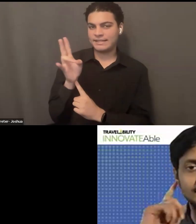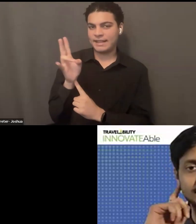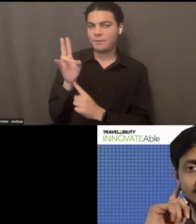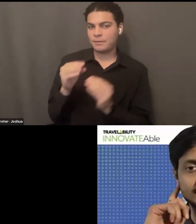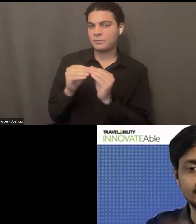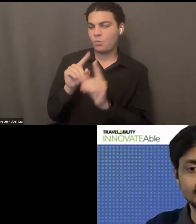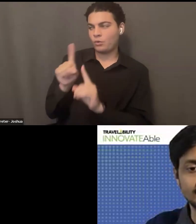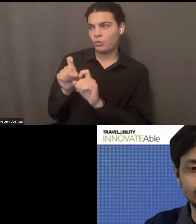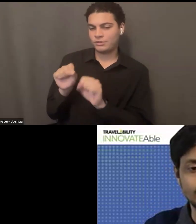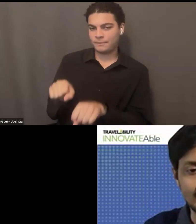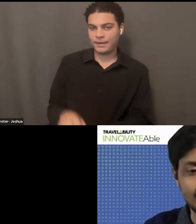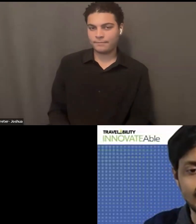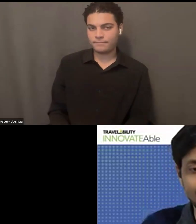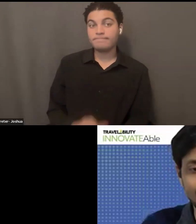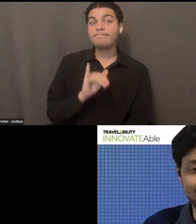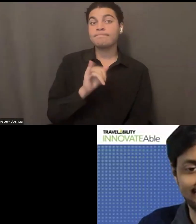You're muted.